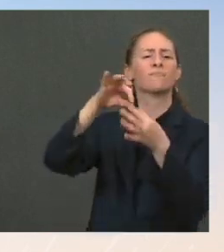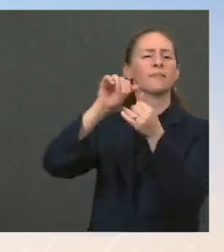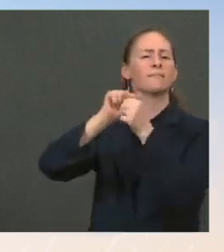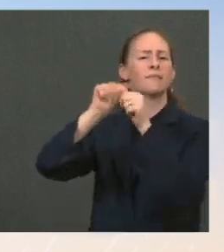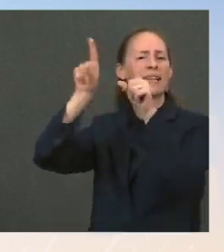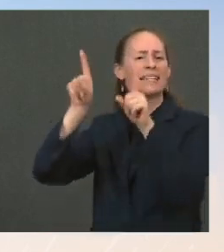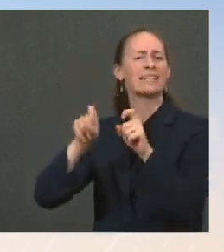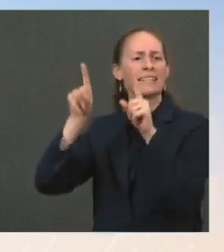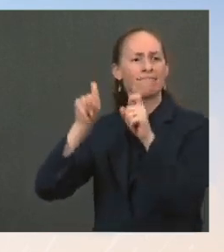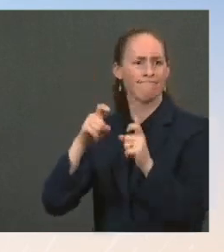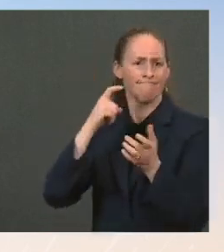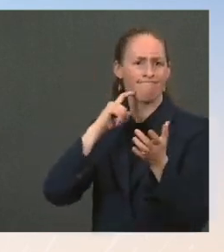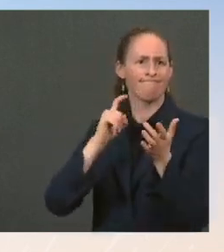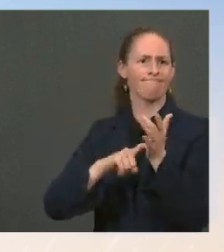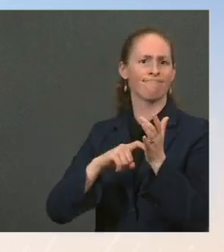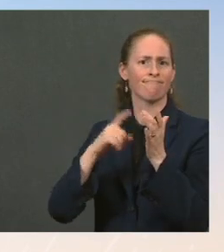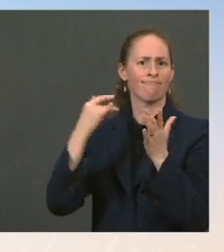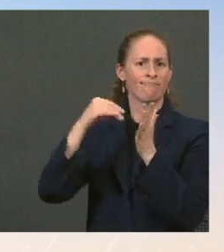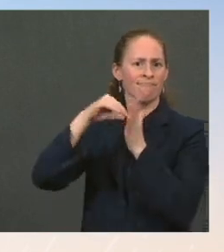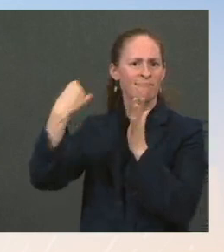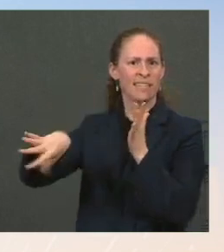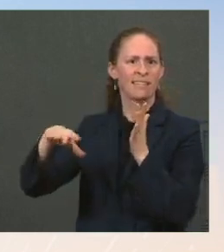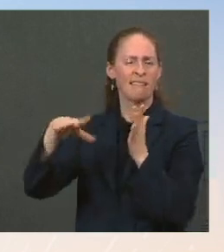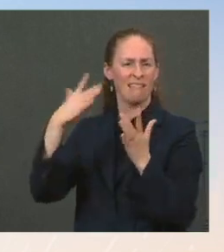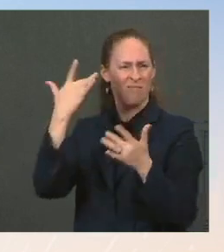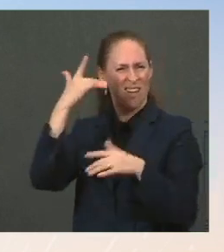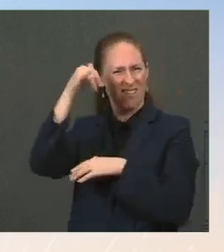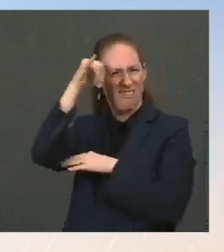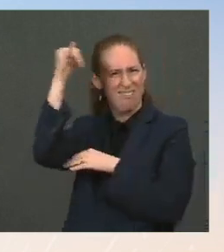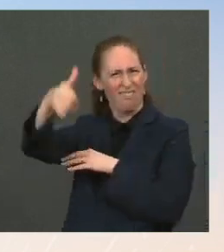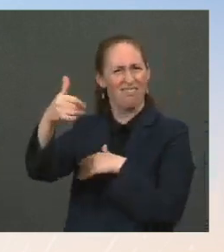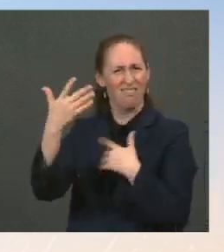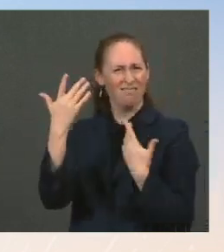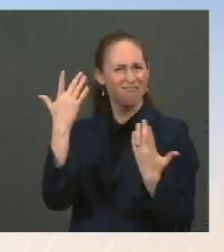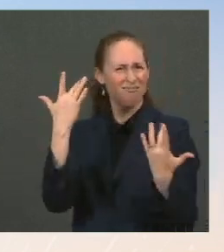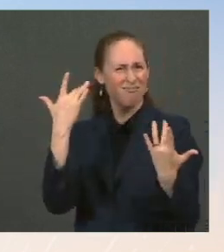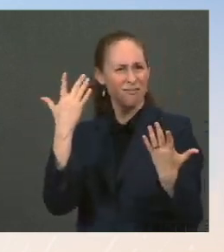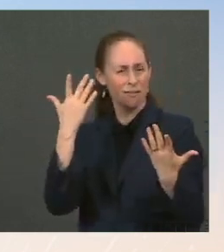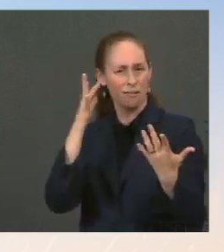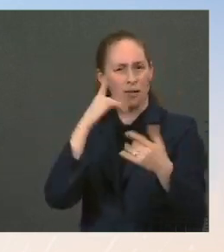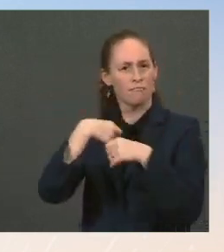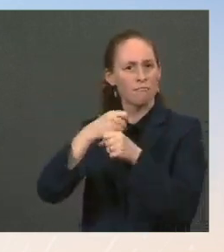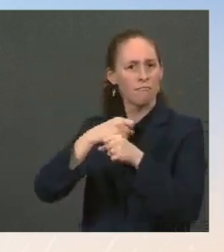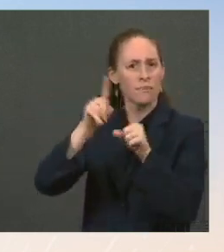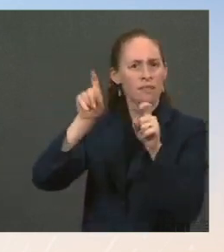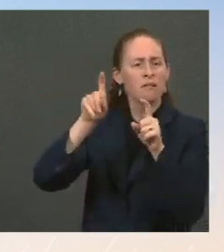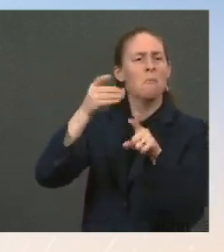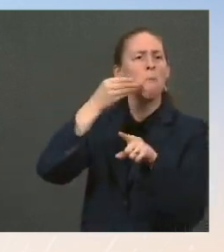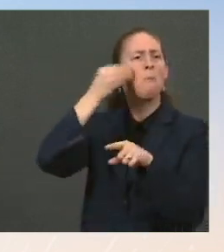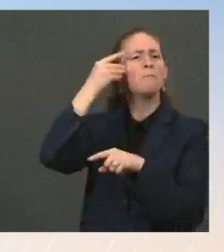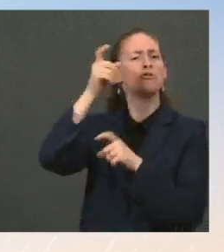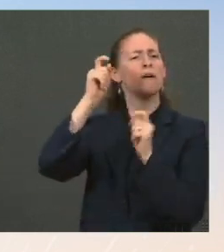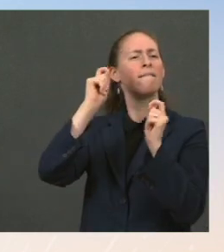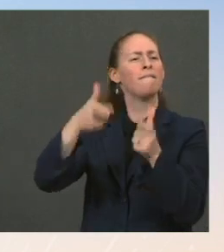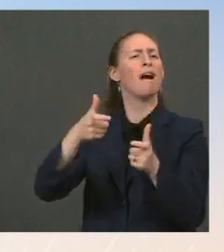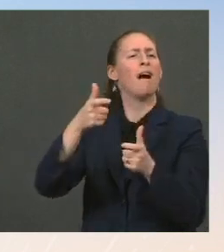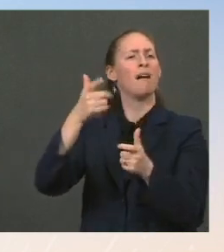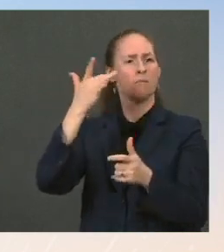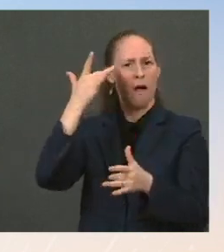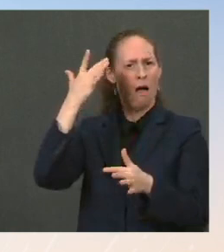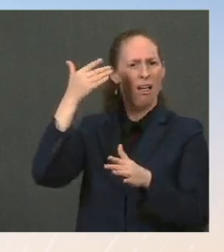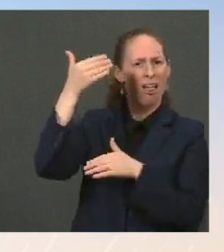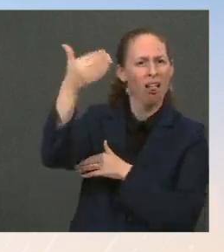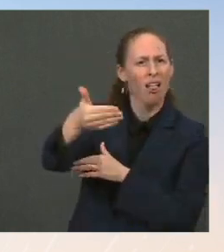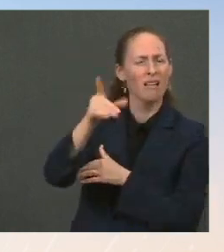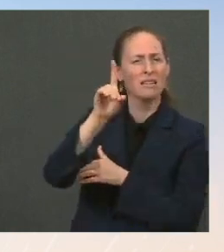why has it taken so long to get this rapid testing to this point where it will be by December, when Europe is